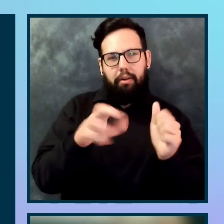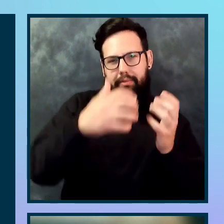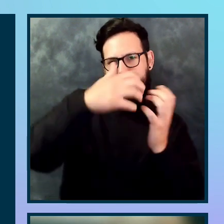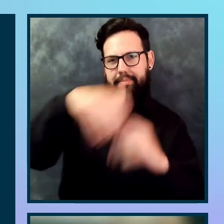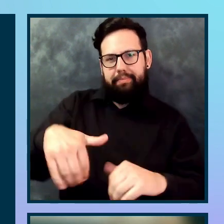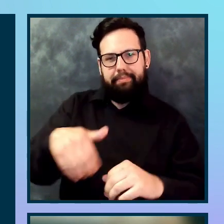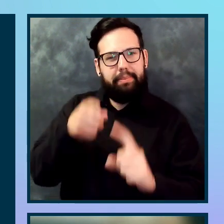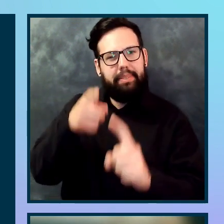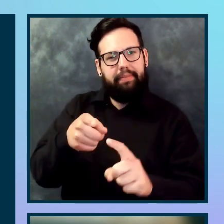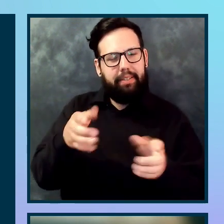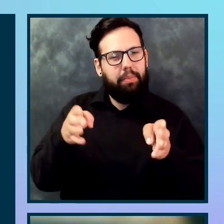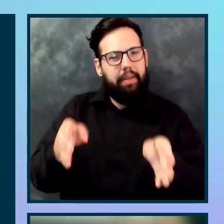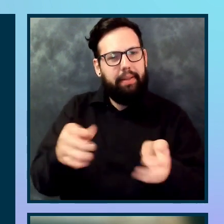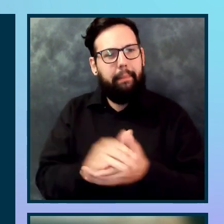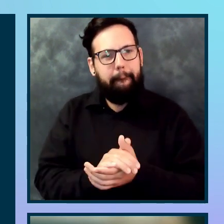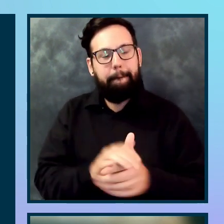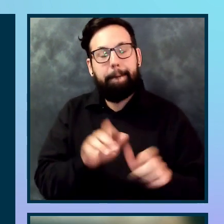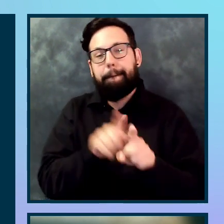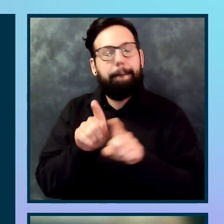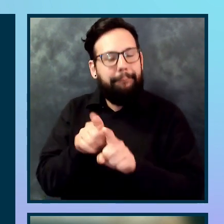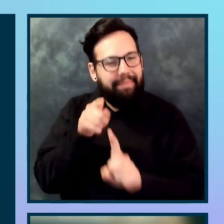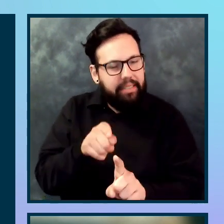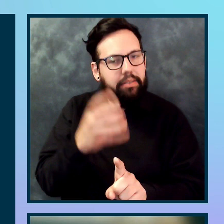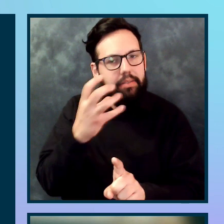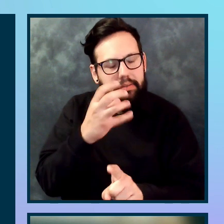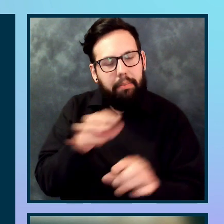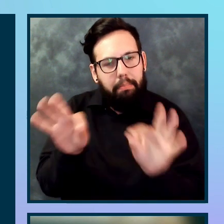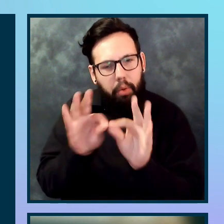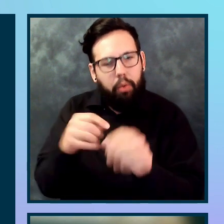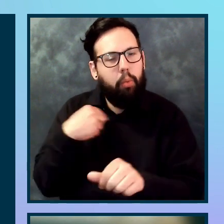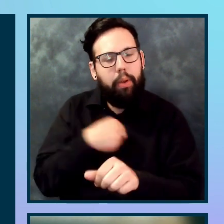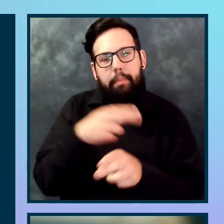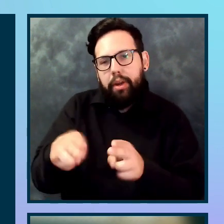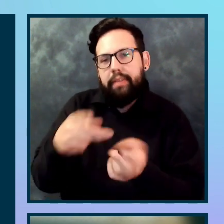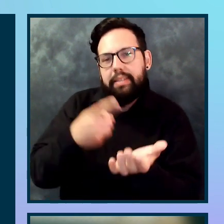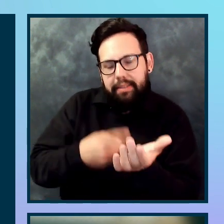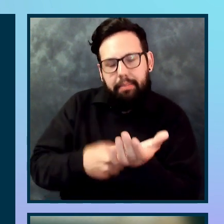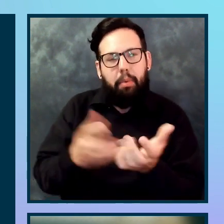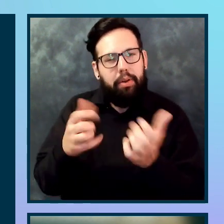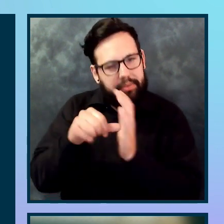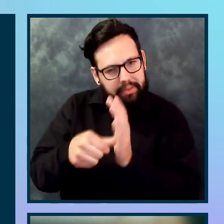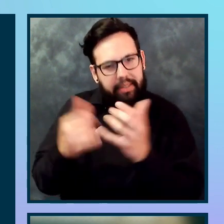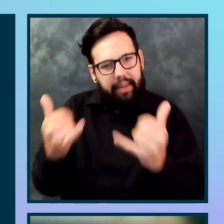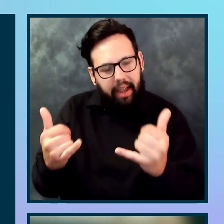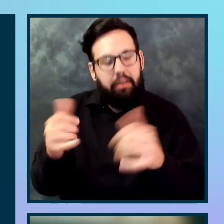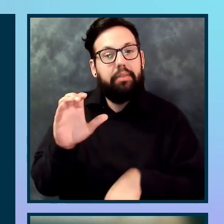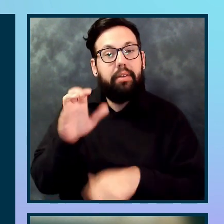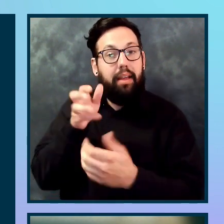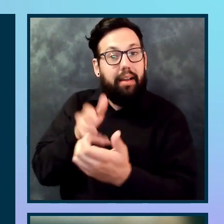Also, this is very important. We touched on it a little bit earlier, but custom controls. Certain types of